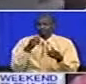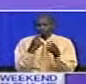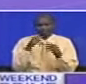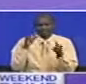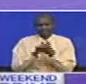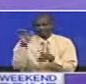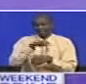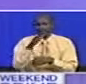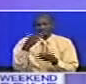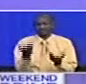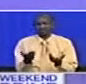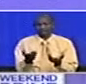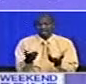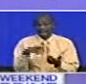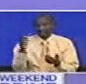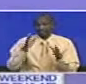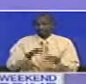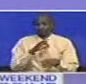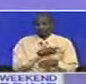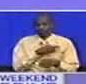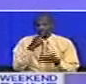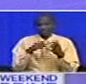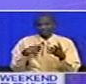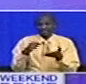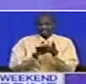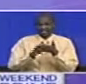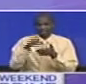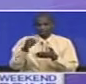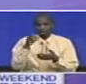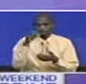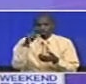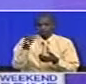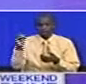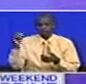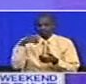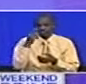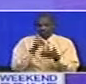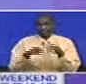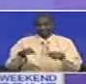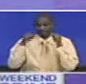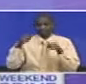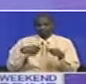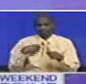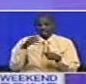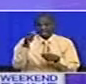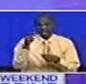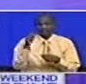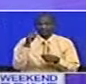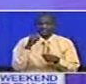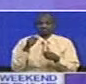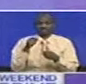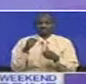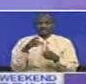bunge. Another beneficiary is TNS Secretary General Onyango Olo, appointed as chairperson of the Lake Basin Development